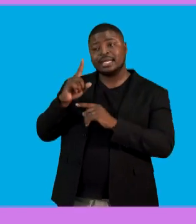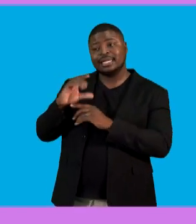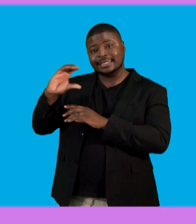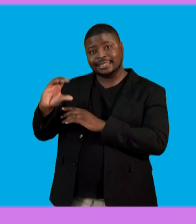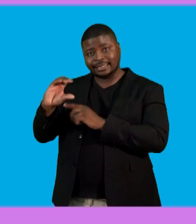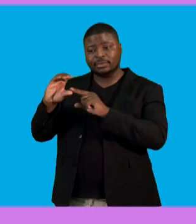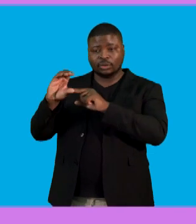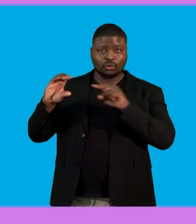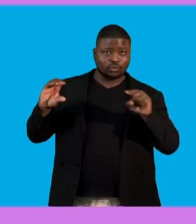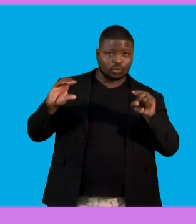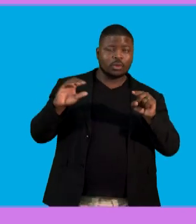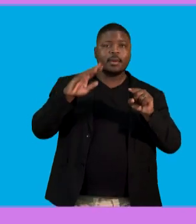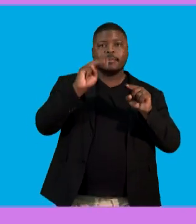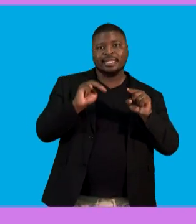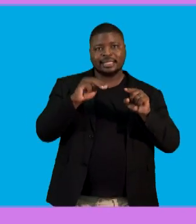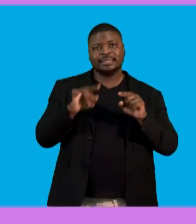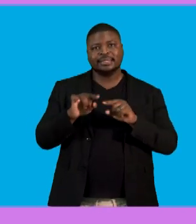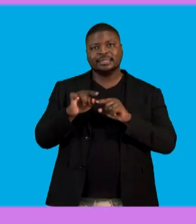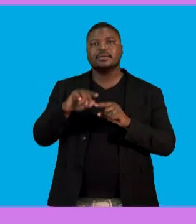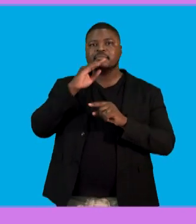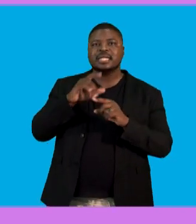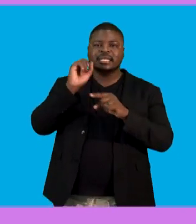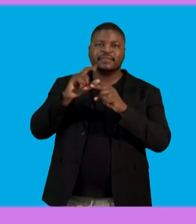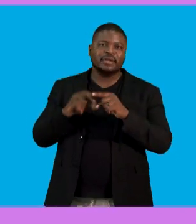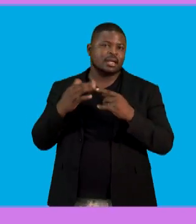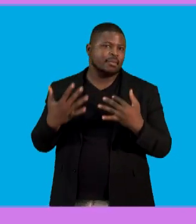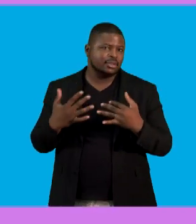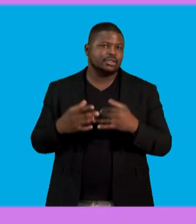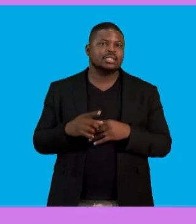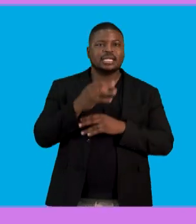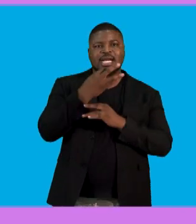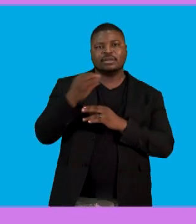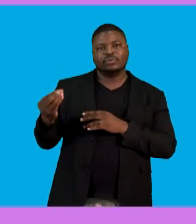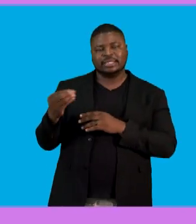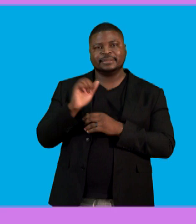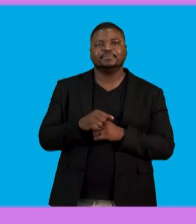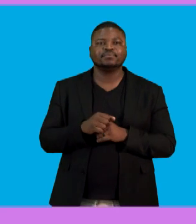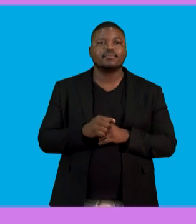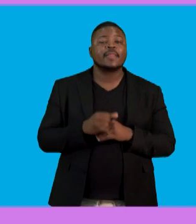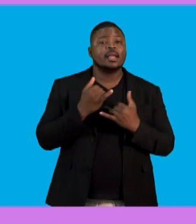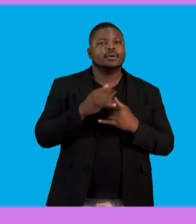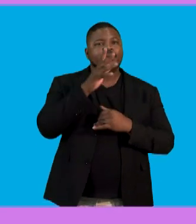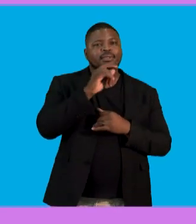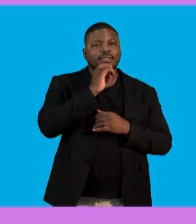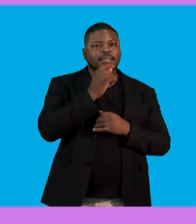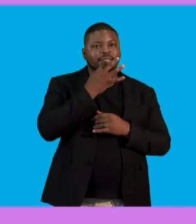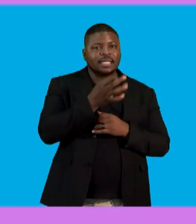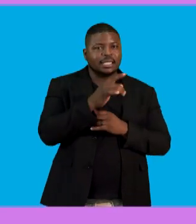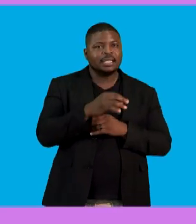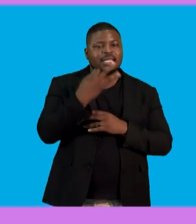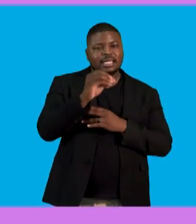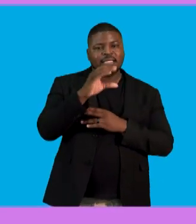to meters? So it means we divide by what? By 100. So we're going to say 30 centimeters divided